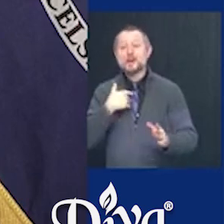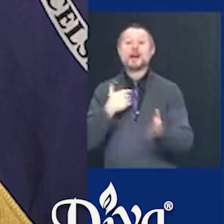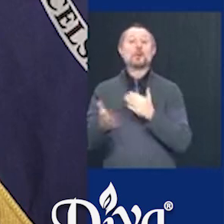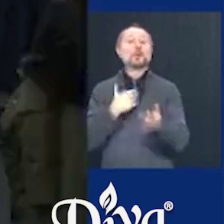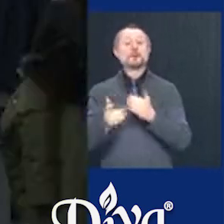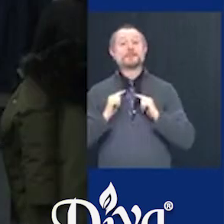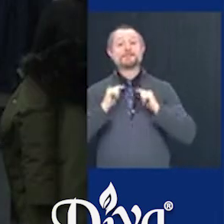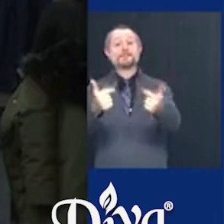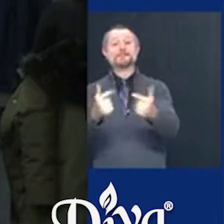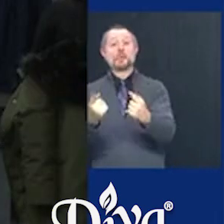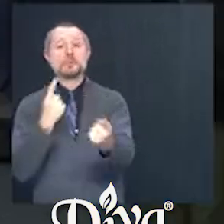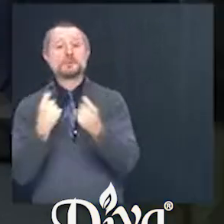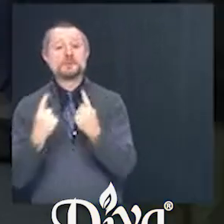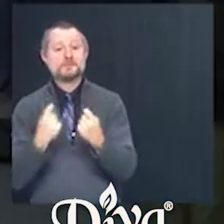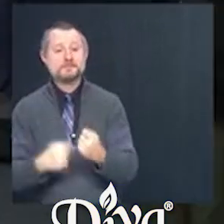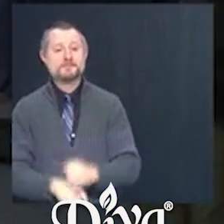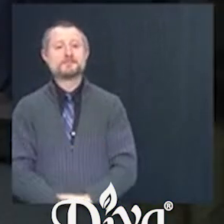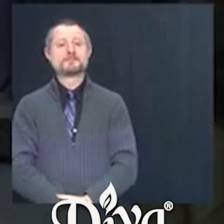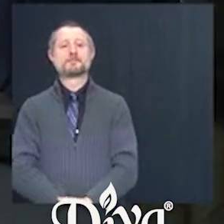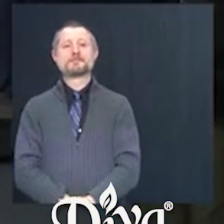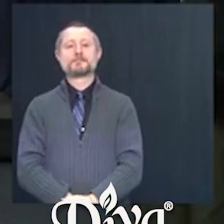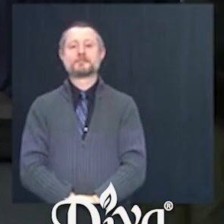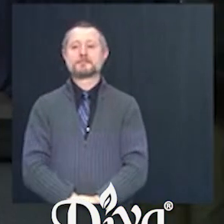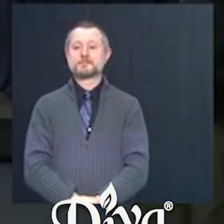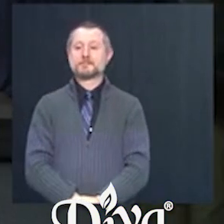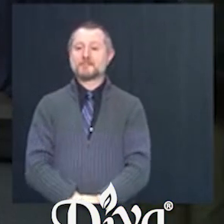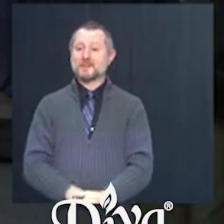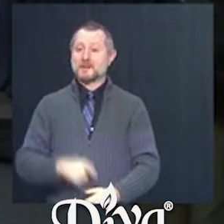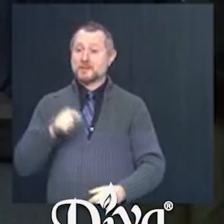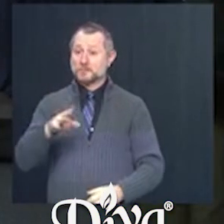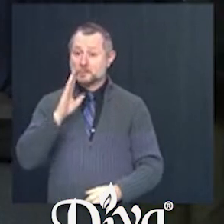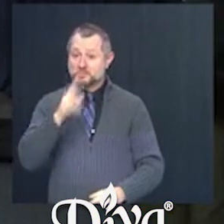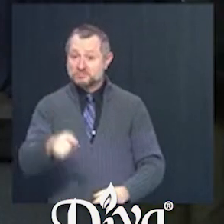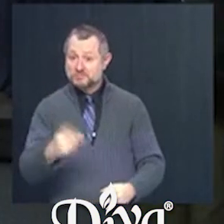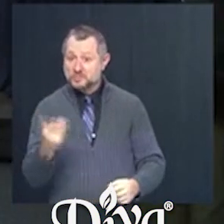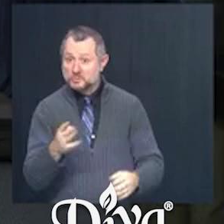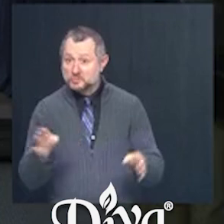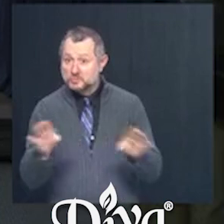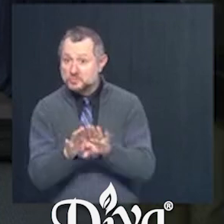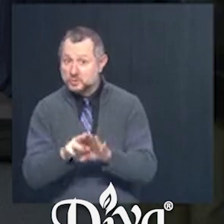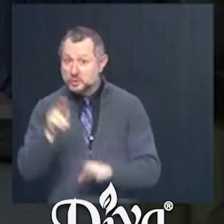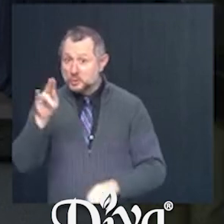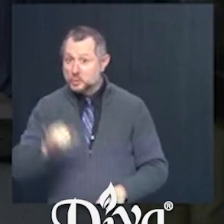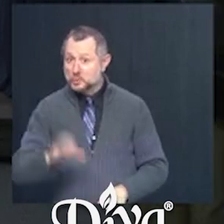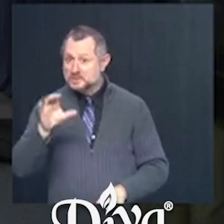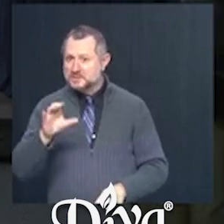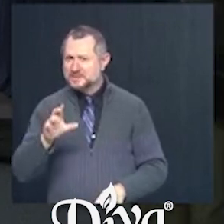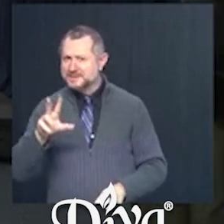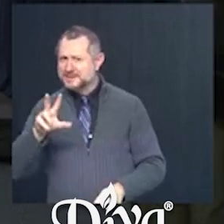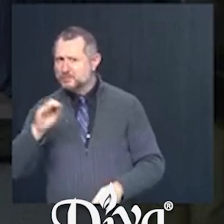indoor dining shut down as soon as this Wednesday? I believe New York City's tested above 3% for 8 days straight.